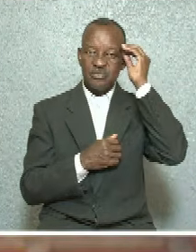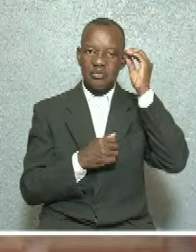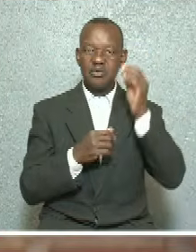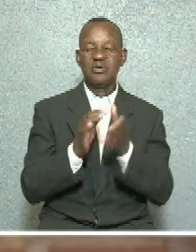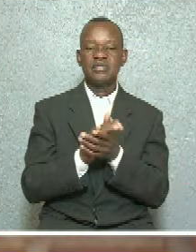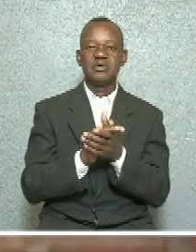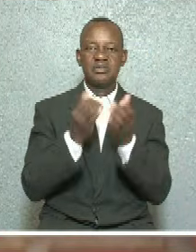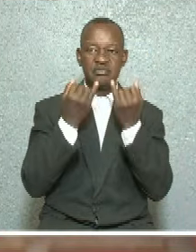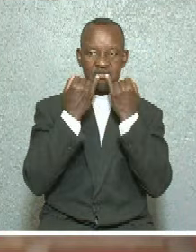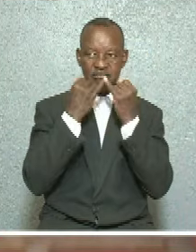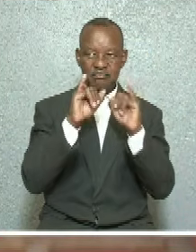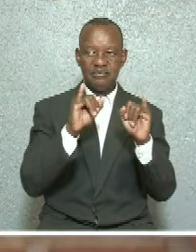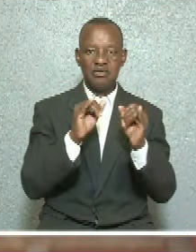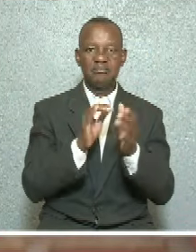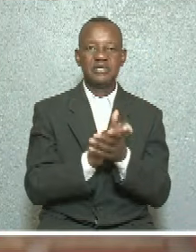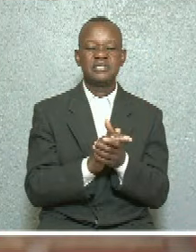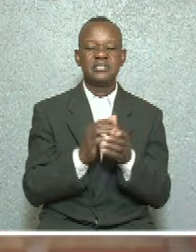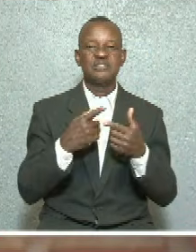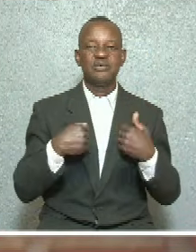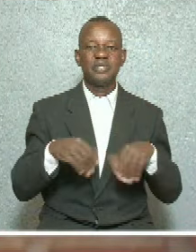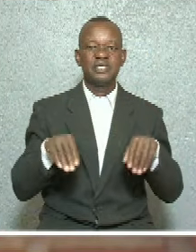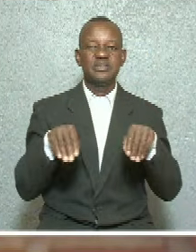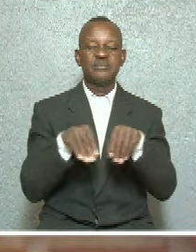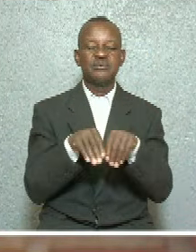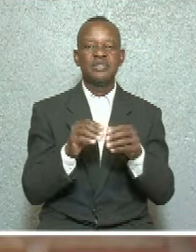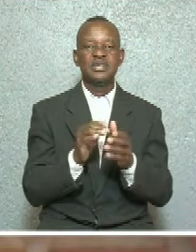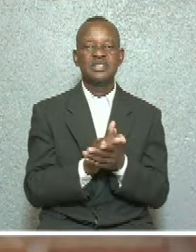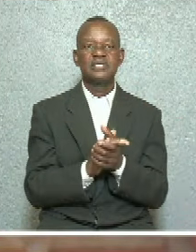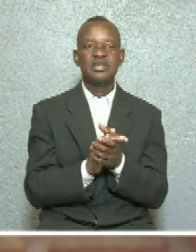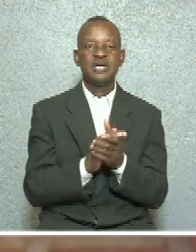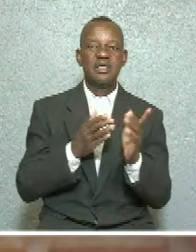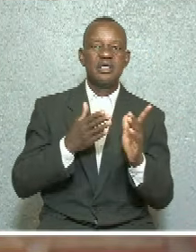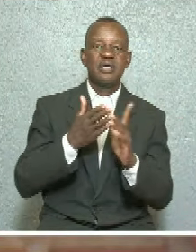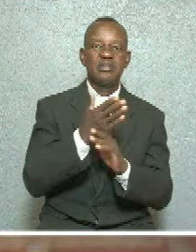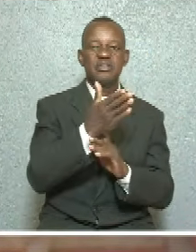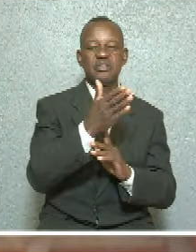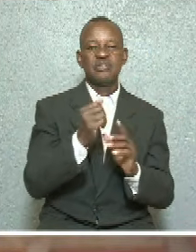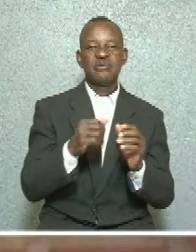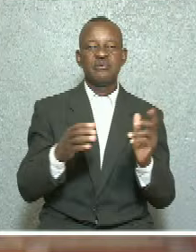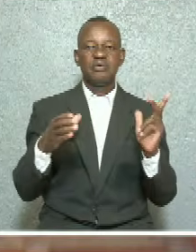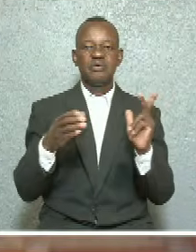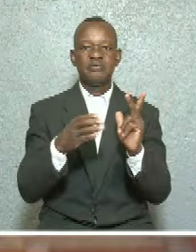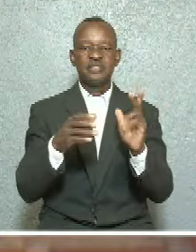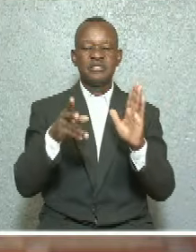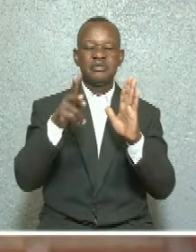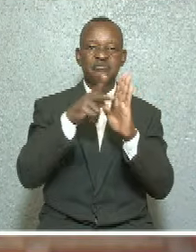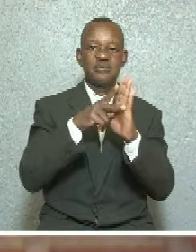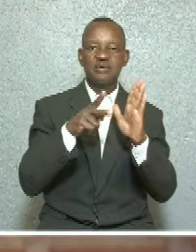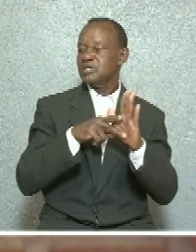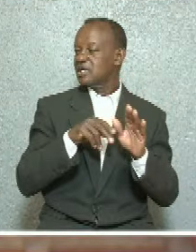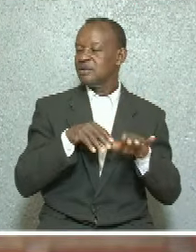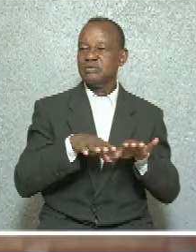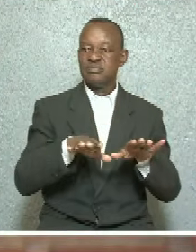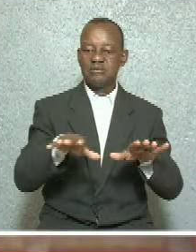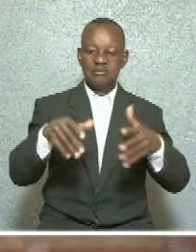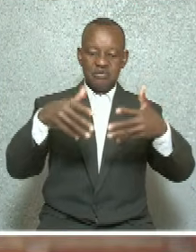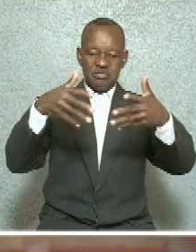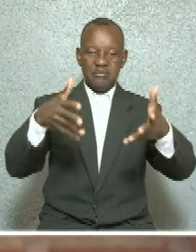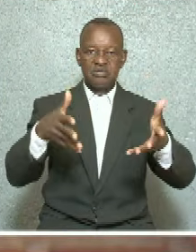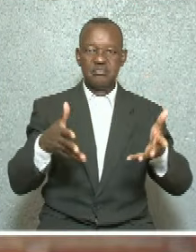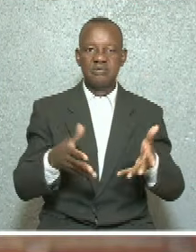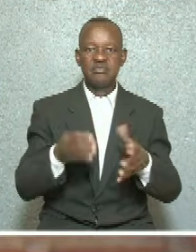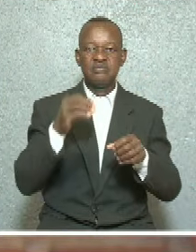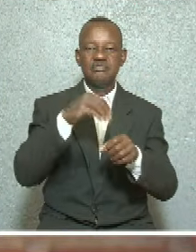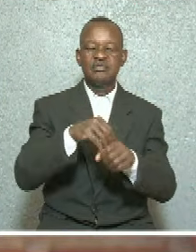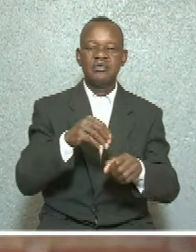community outreach programs, like we go to villages and talk to people, children, young people, adults,